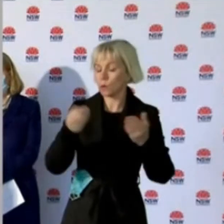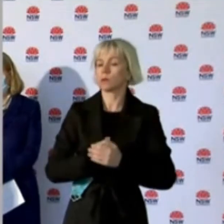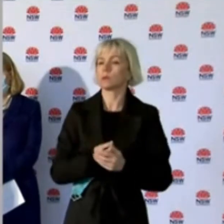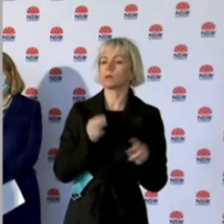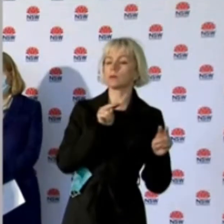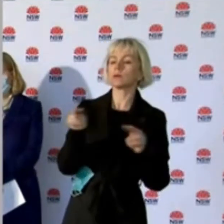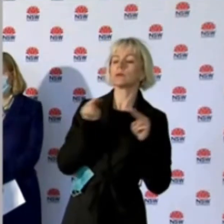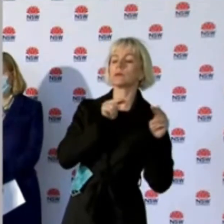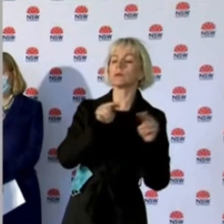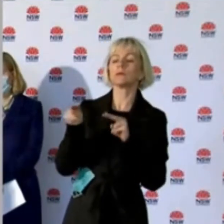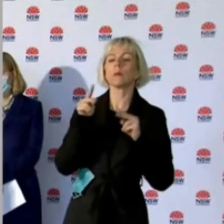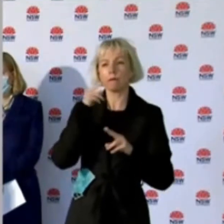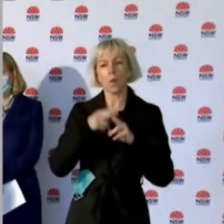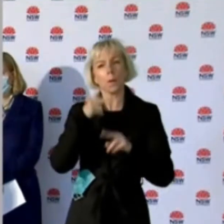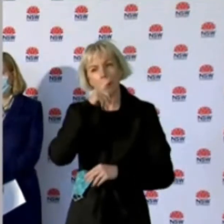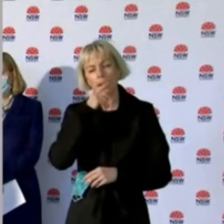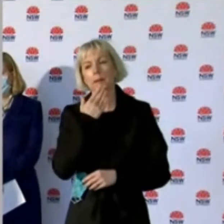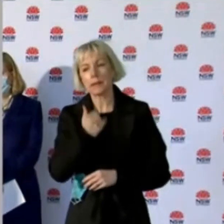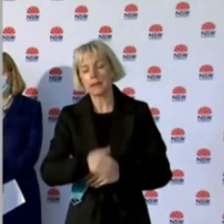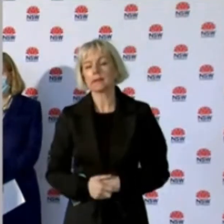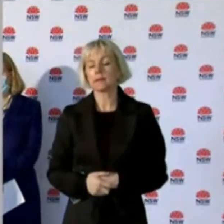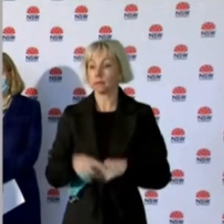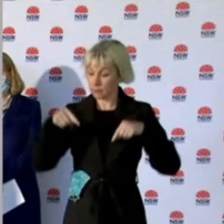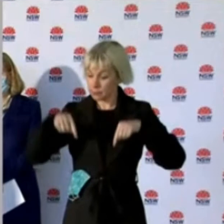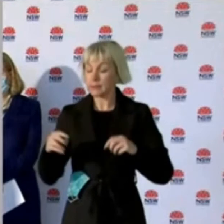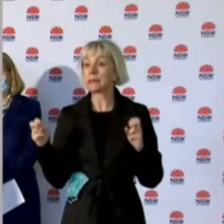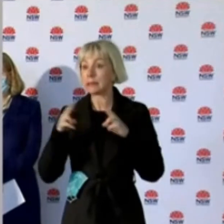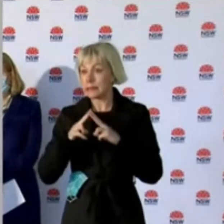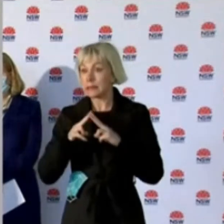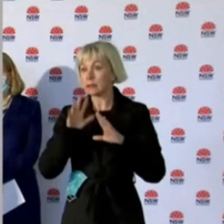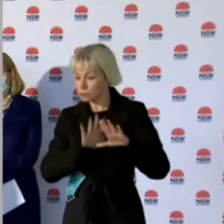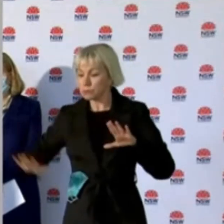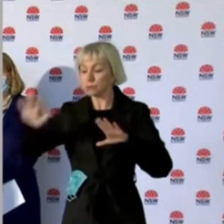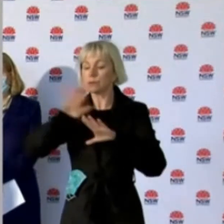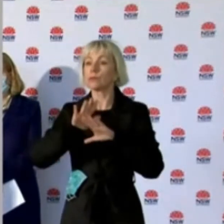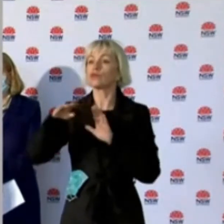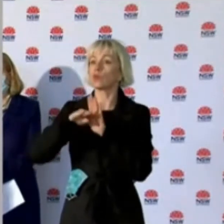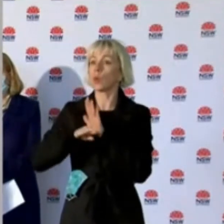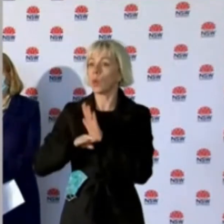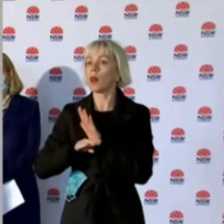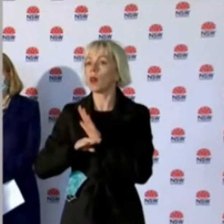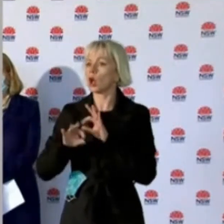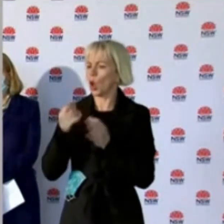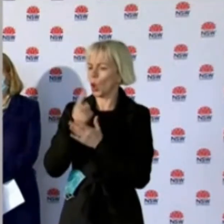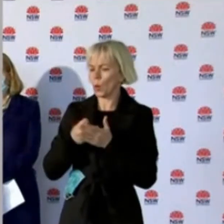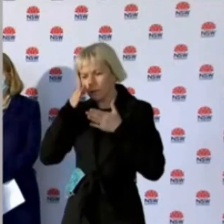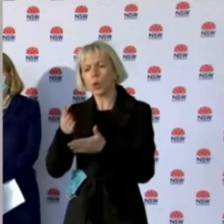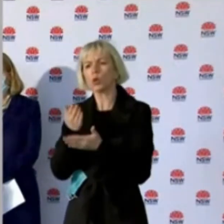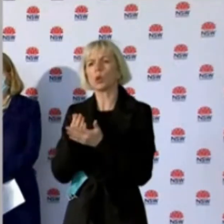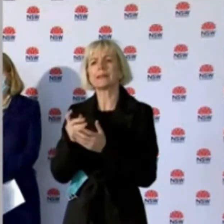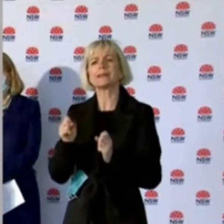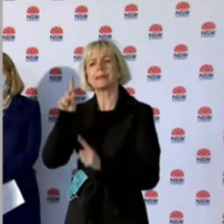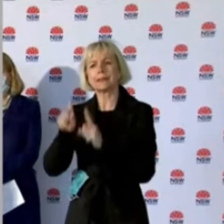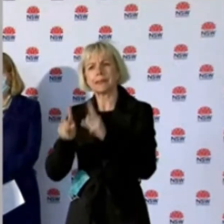put in place here in Sydney, especially in those 3 LGAs, is about also protecting regional and rural New South Wales. This is about making sure we're all working